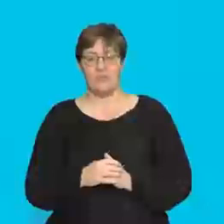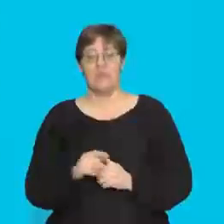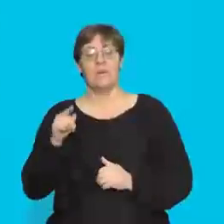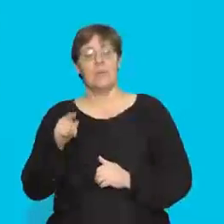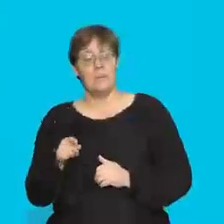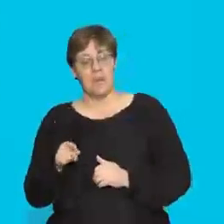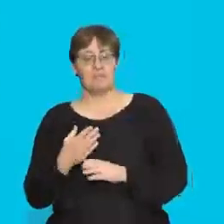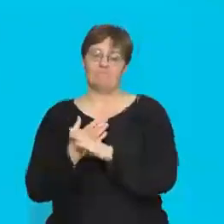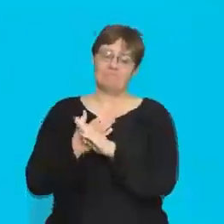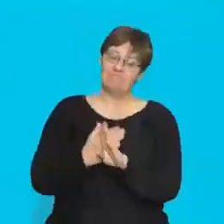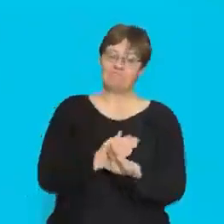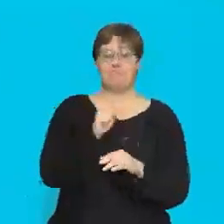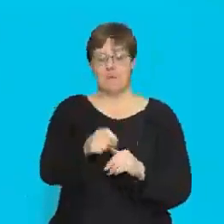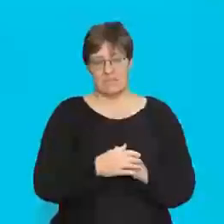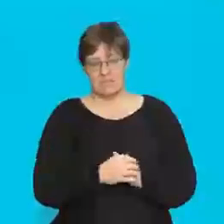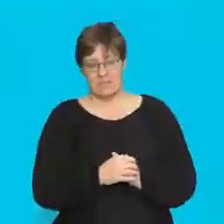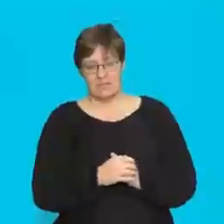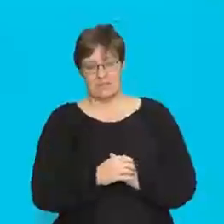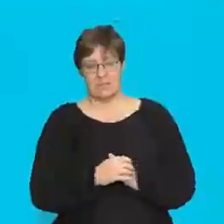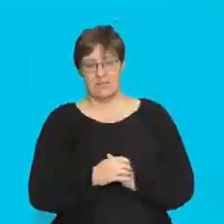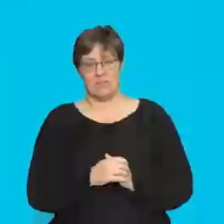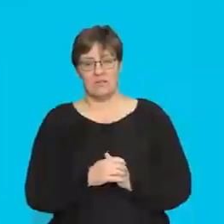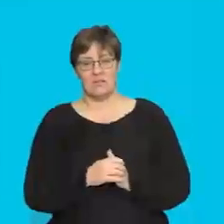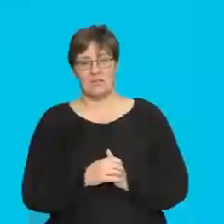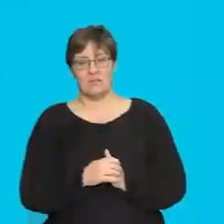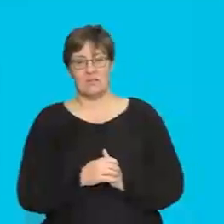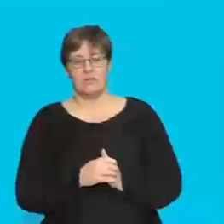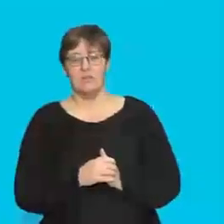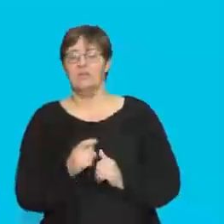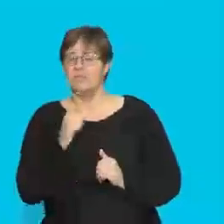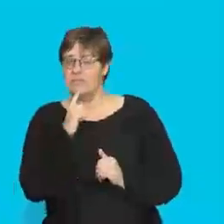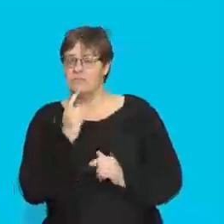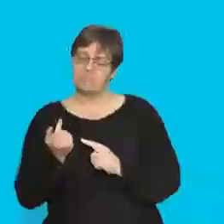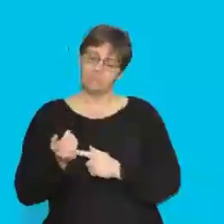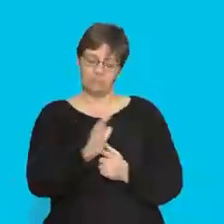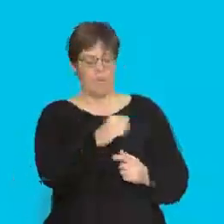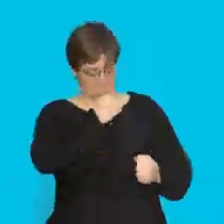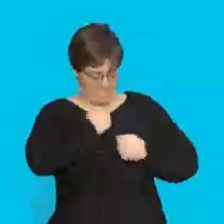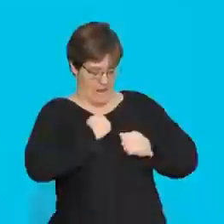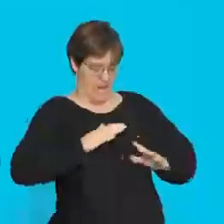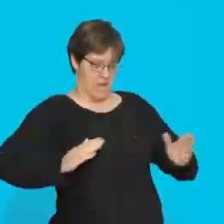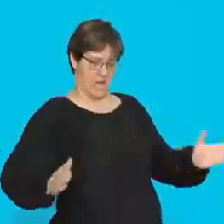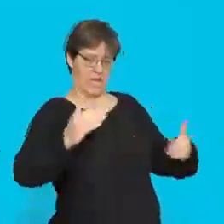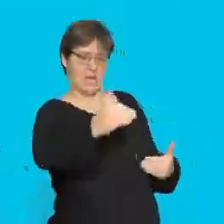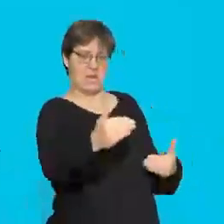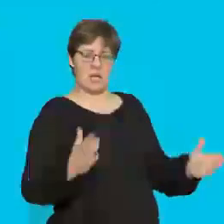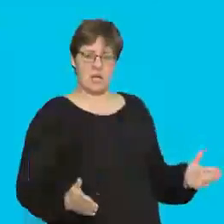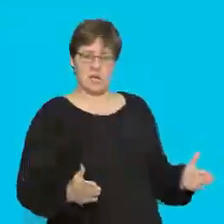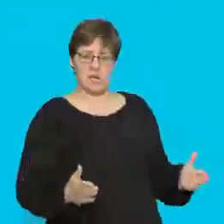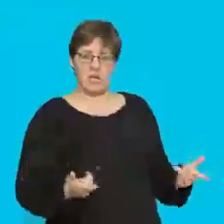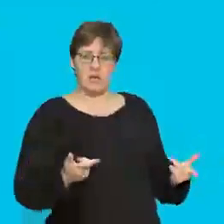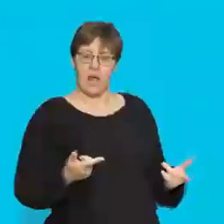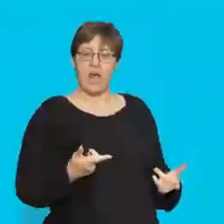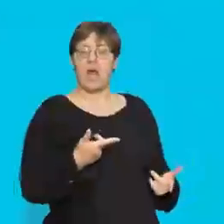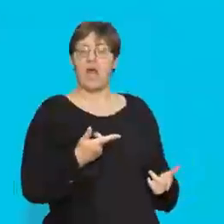a territory, and they're going to defend that territory. They're going to spend a lot of energy advertising, this is